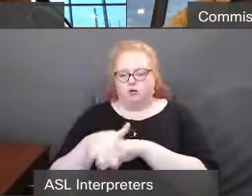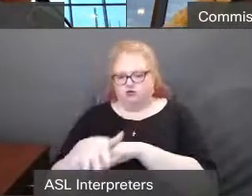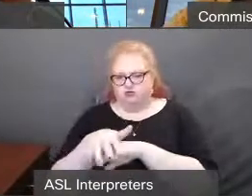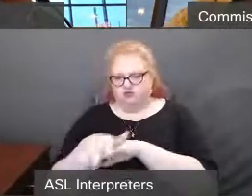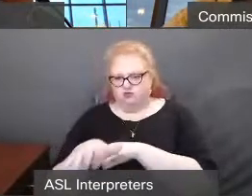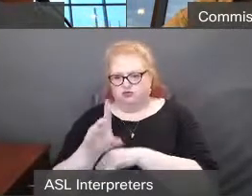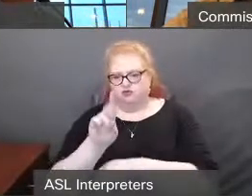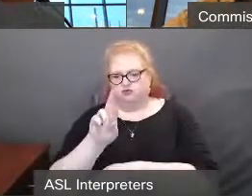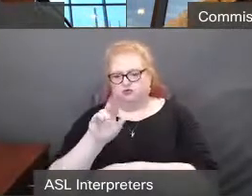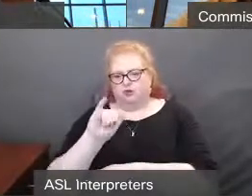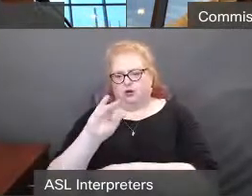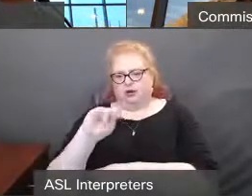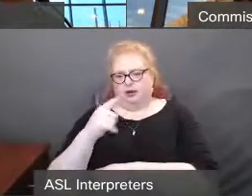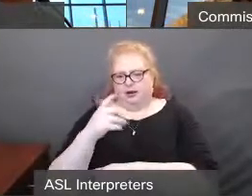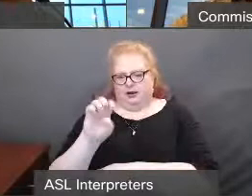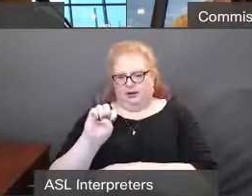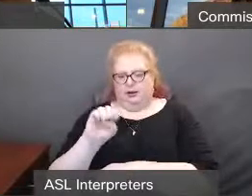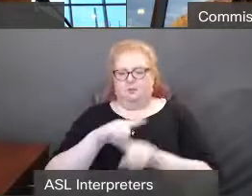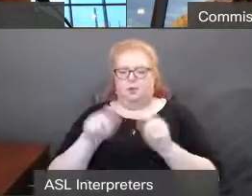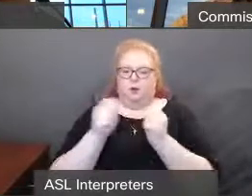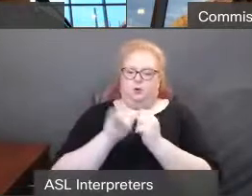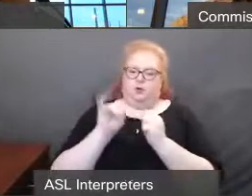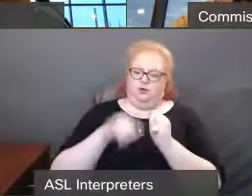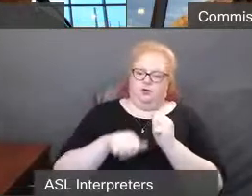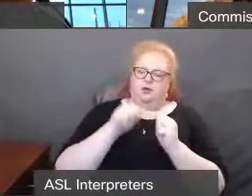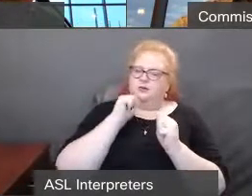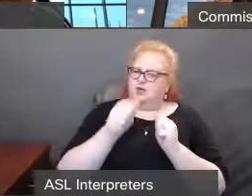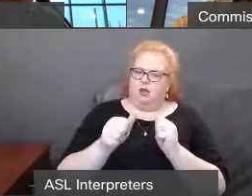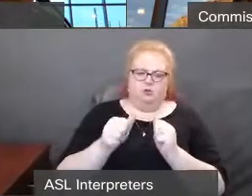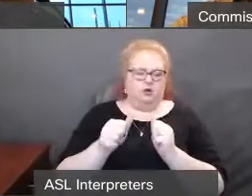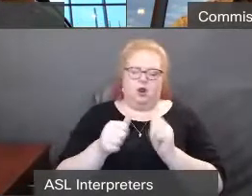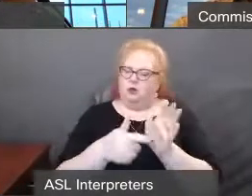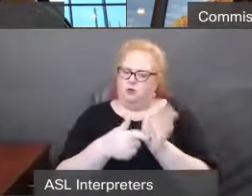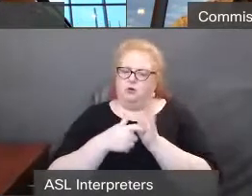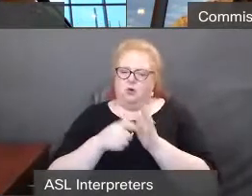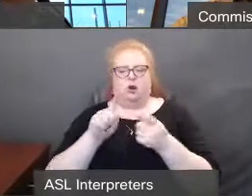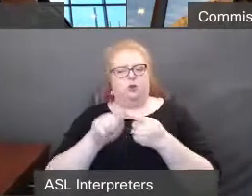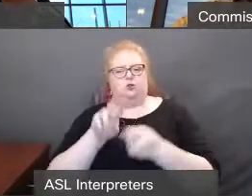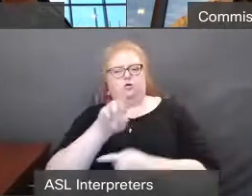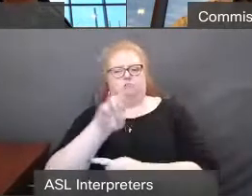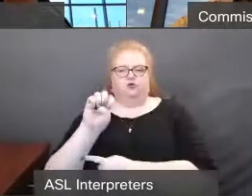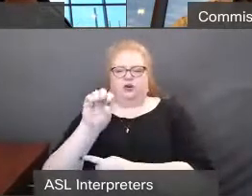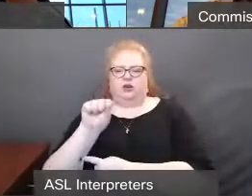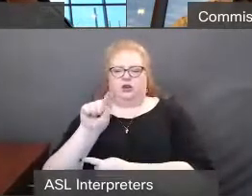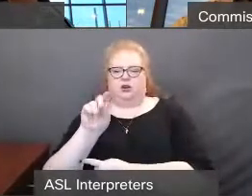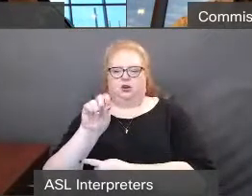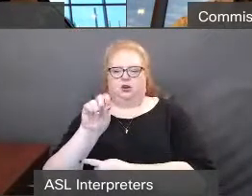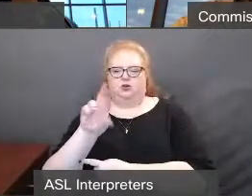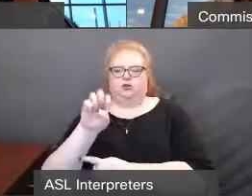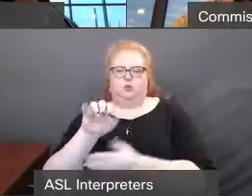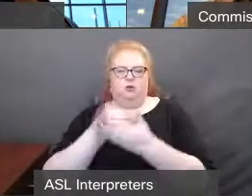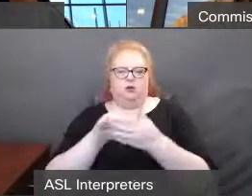of the variance, they are not required to restore the site following the flood.